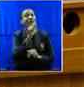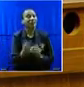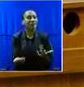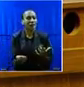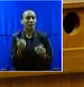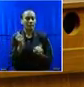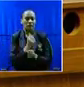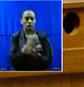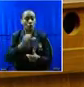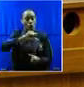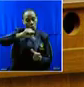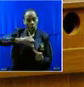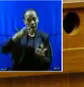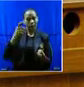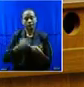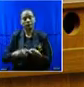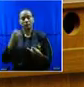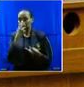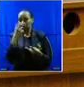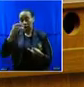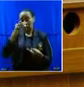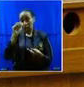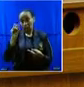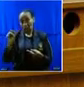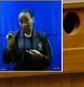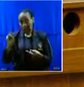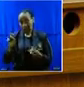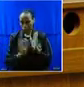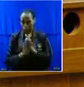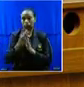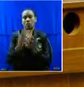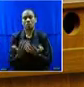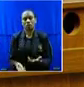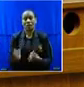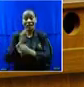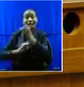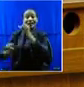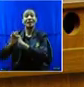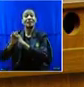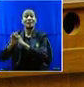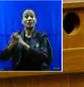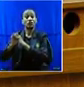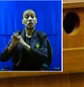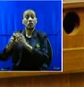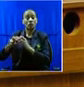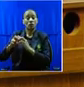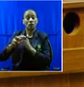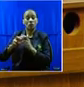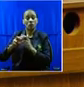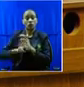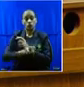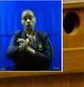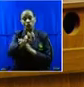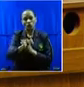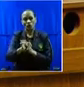upstream oil and gas reserves. Although international tourist travel is likely only to recover